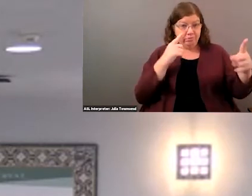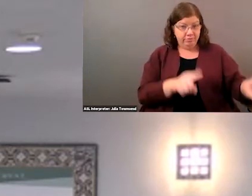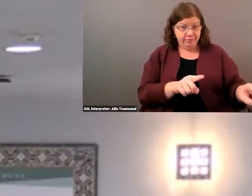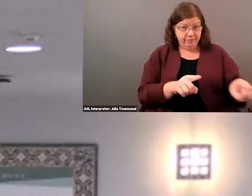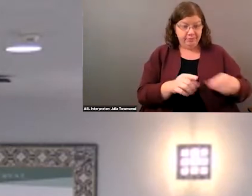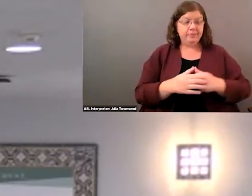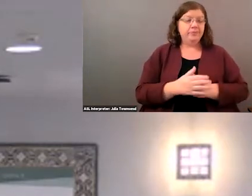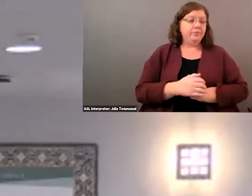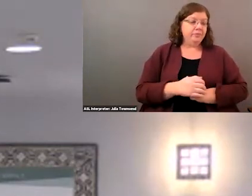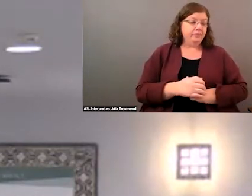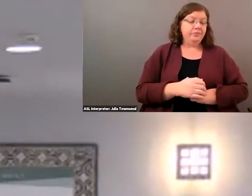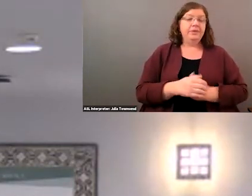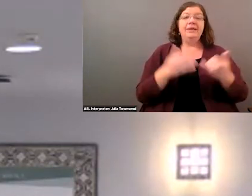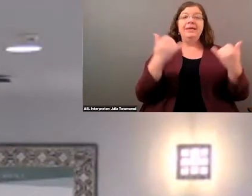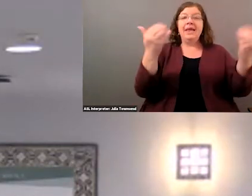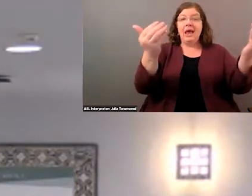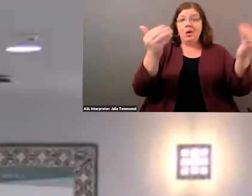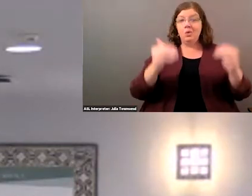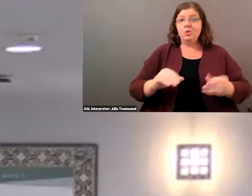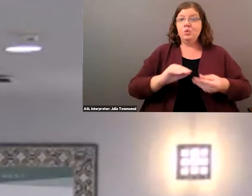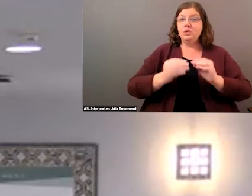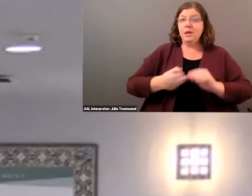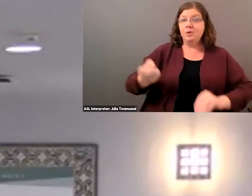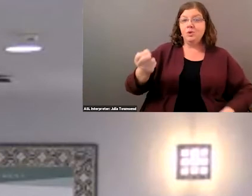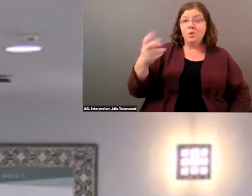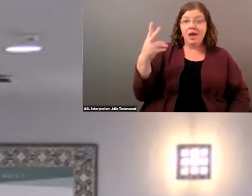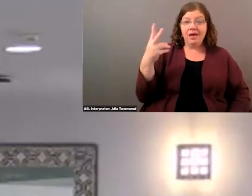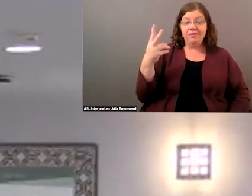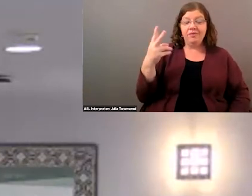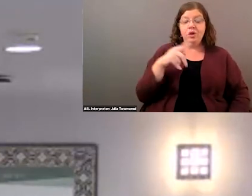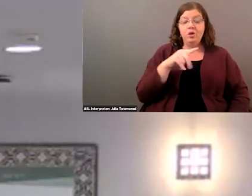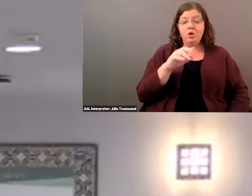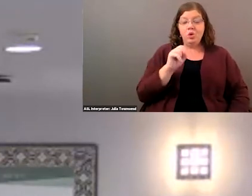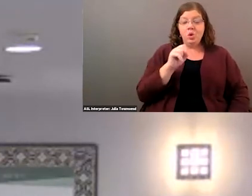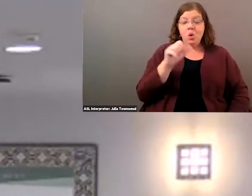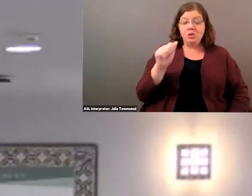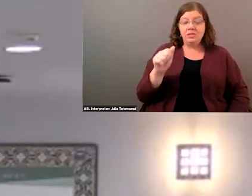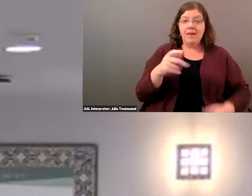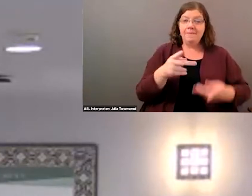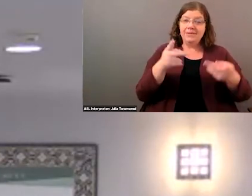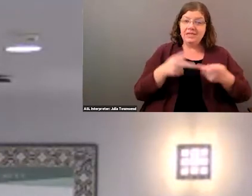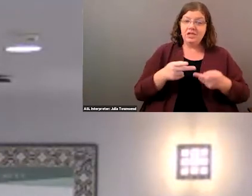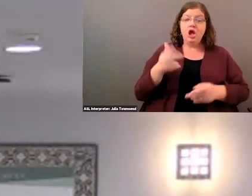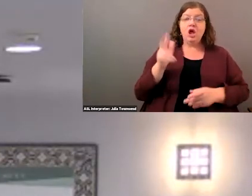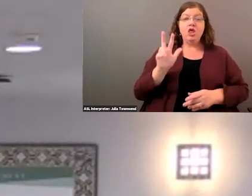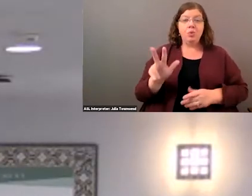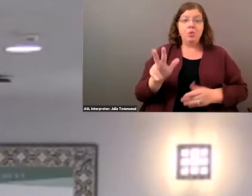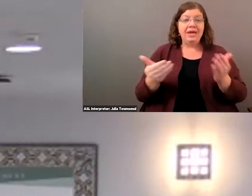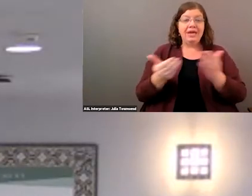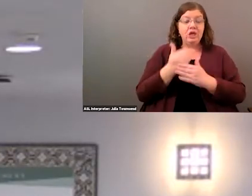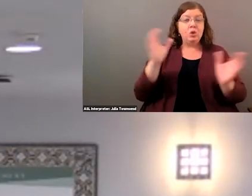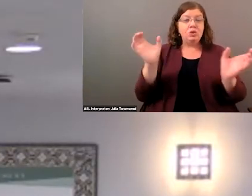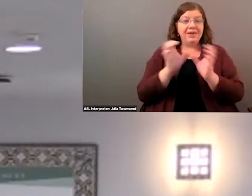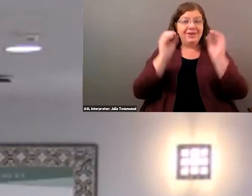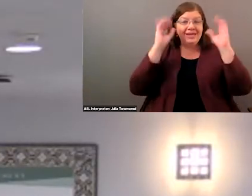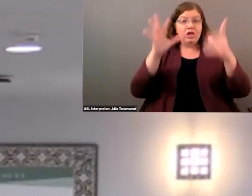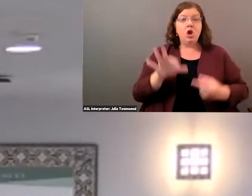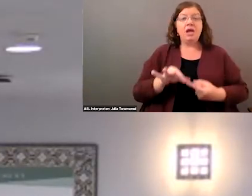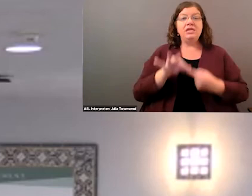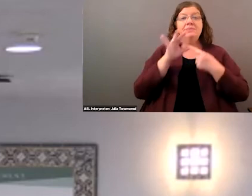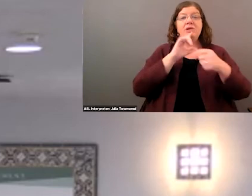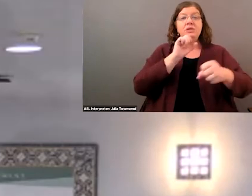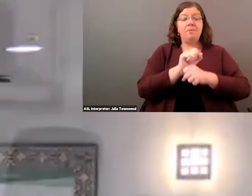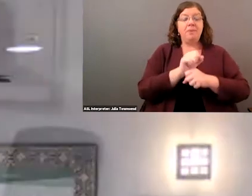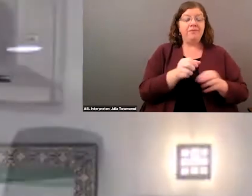positions, 3 new certificated teacher on special assignment for language and literacy positions in the elementary school. Dr. Becchio. Thank